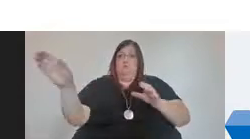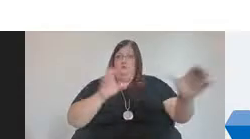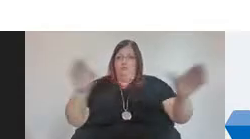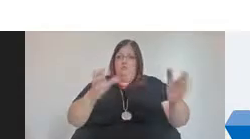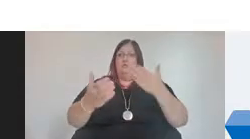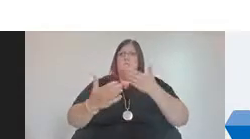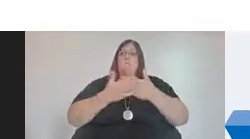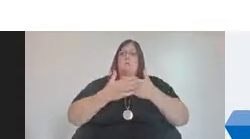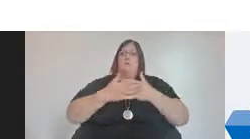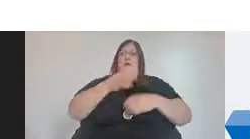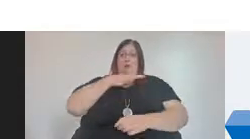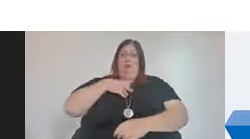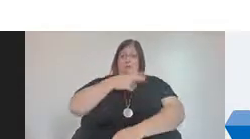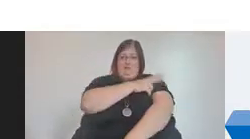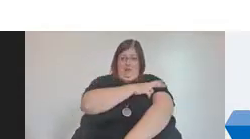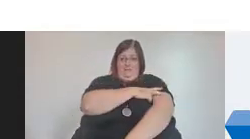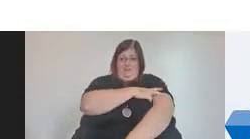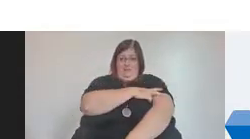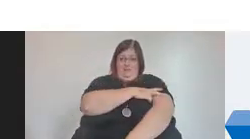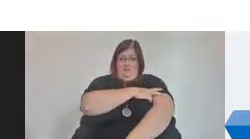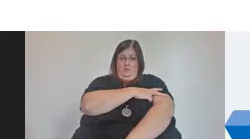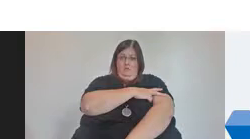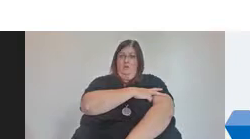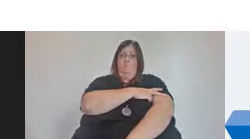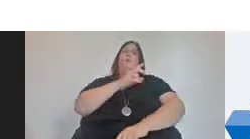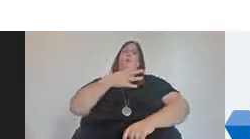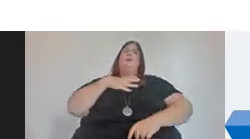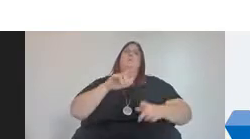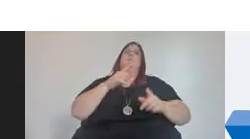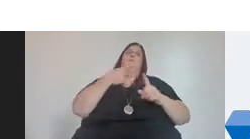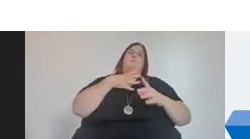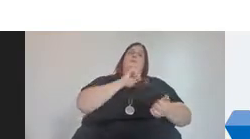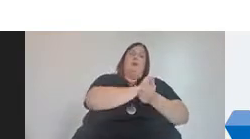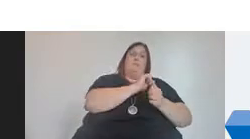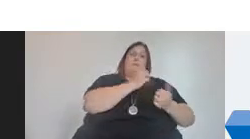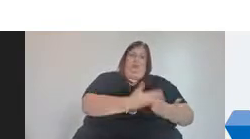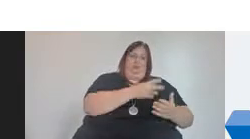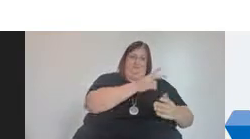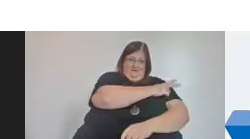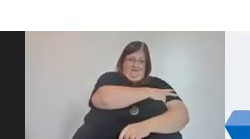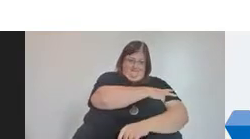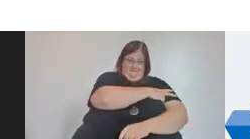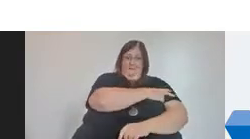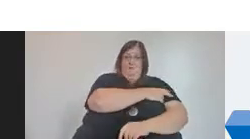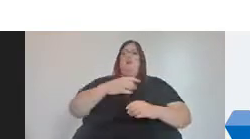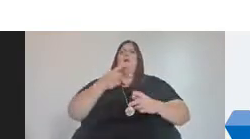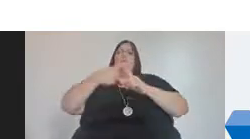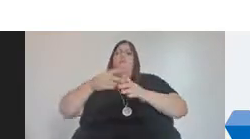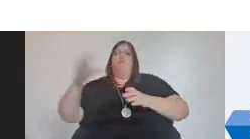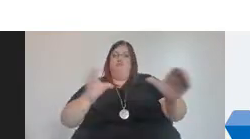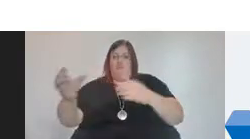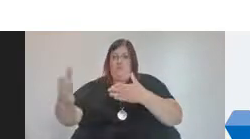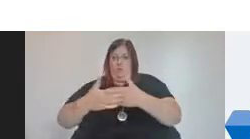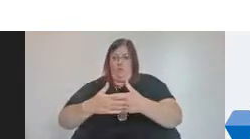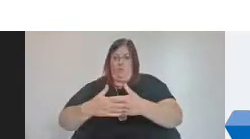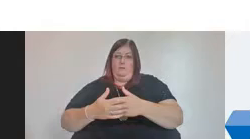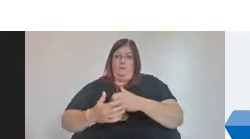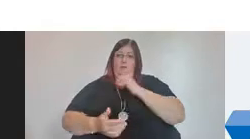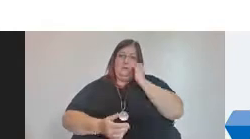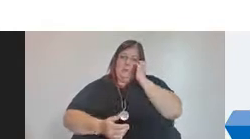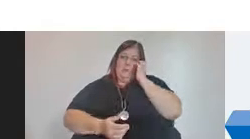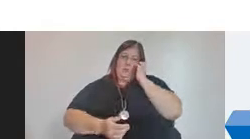so really retaining our current workforce to provide the care for our patients is what we're going to try and do. And then through